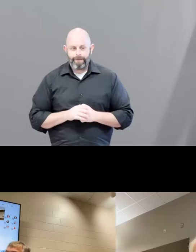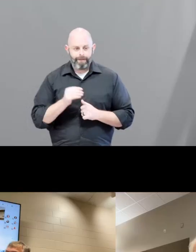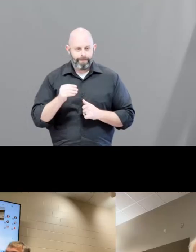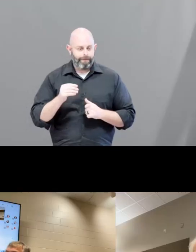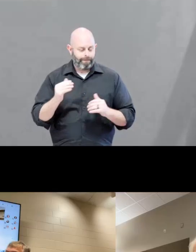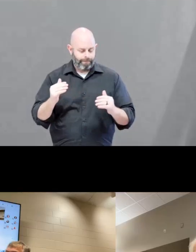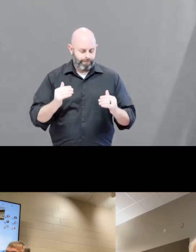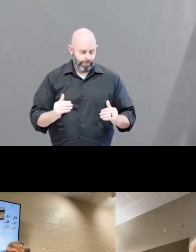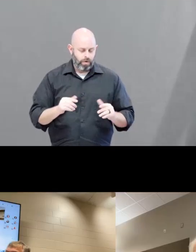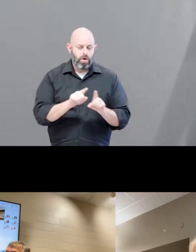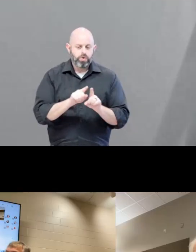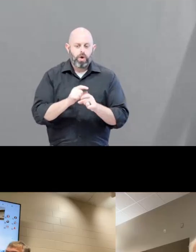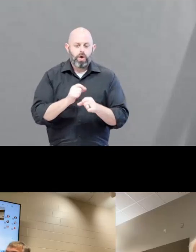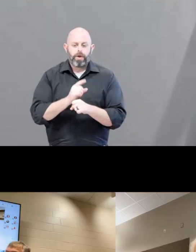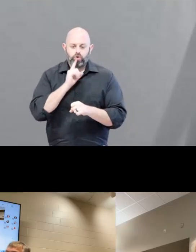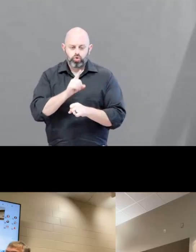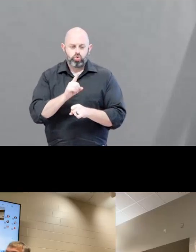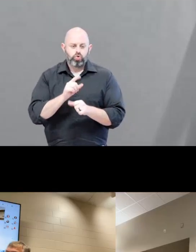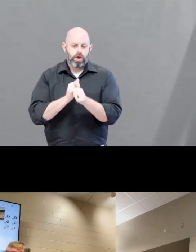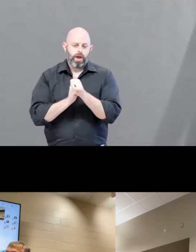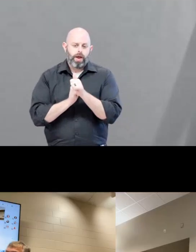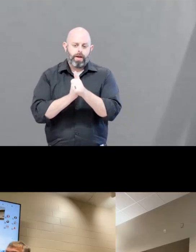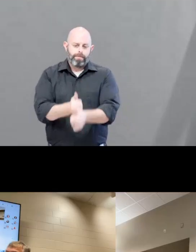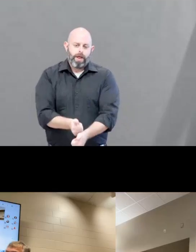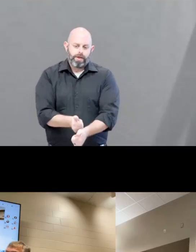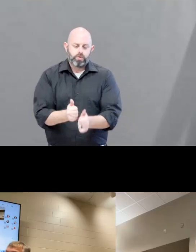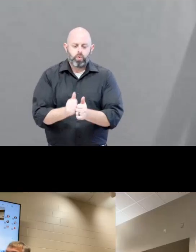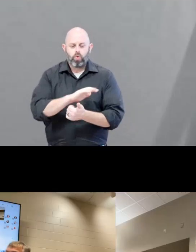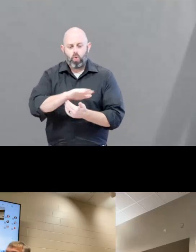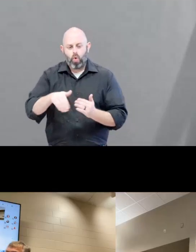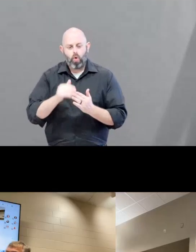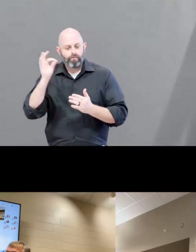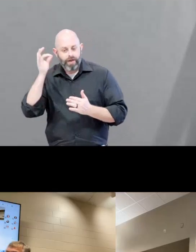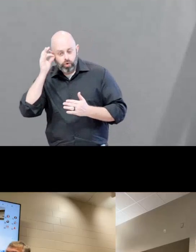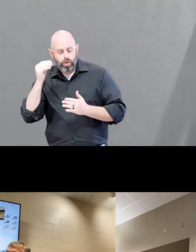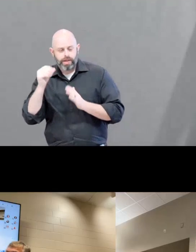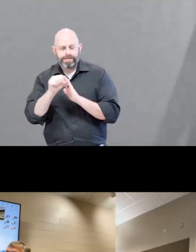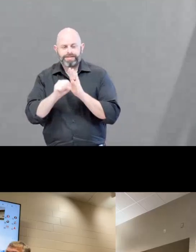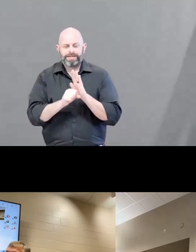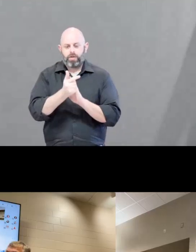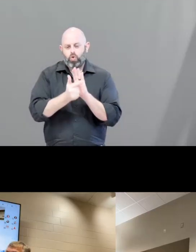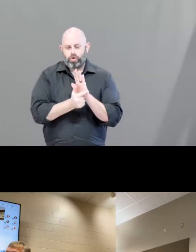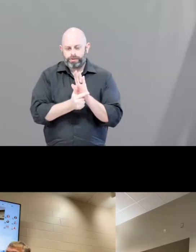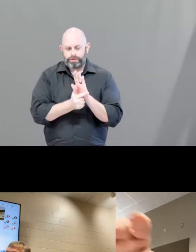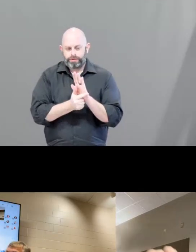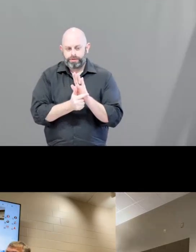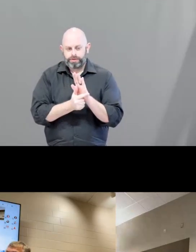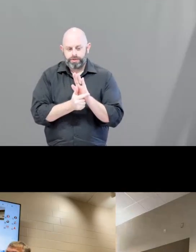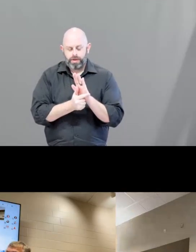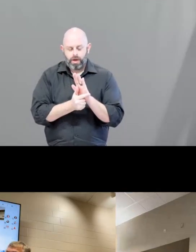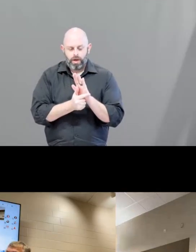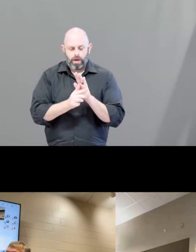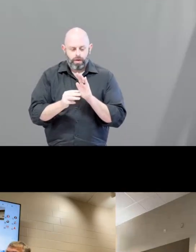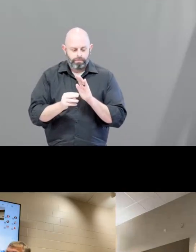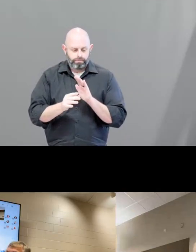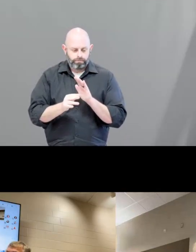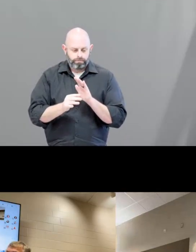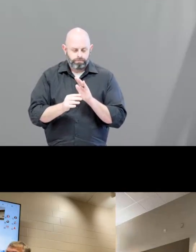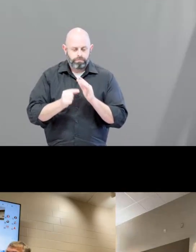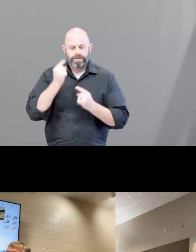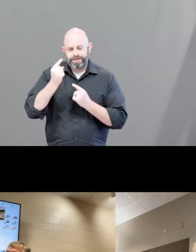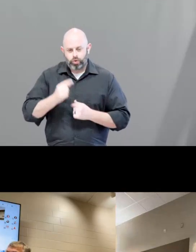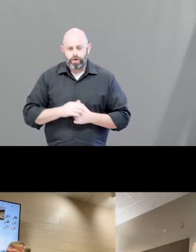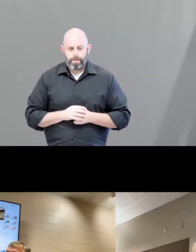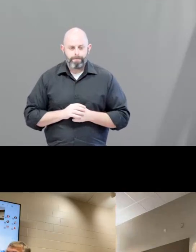And it also ensures that compliance with all federal and state laws have been